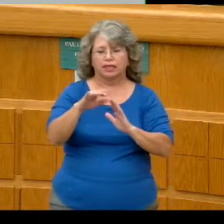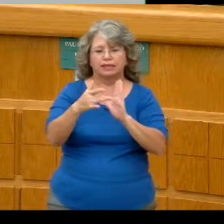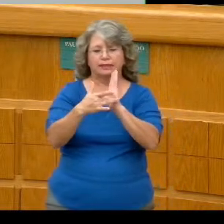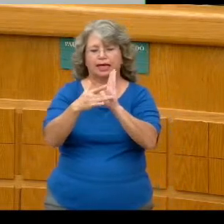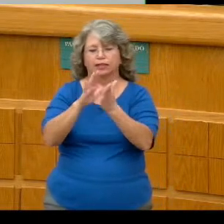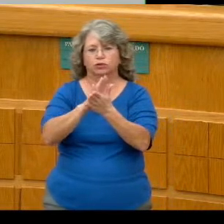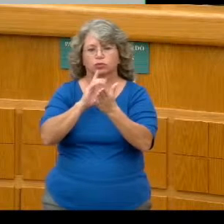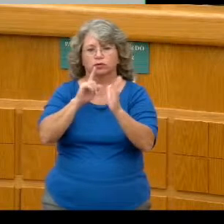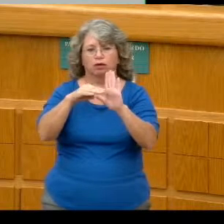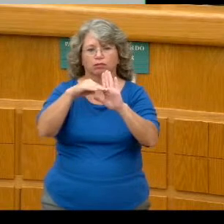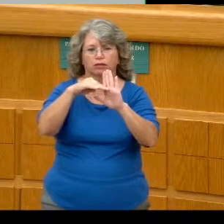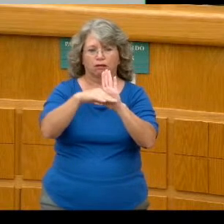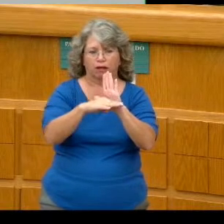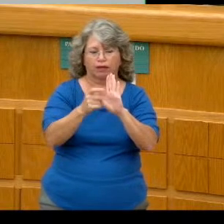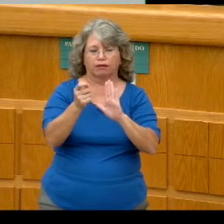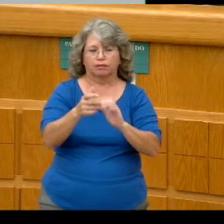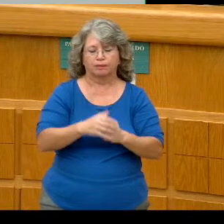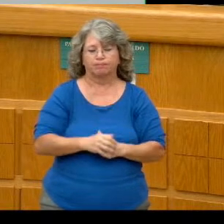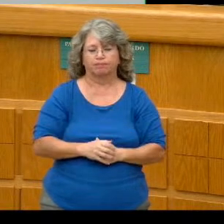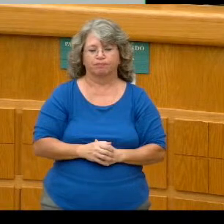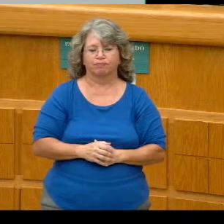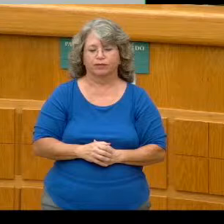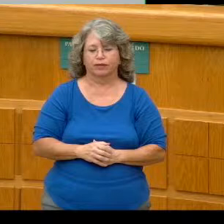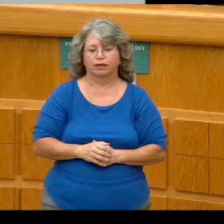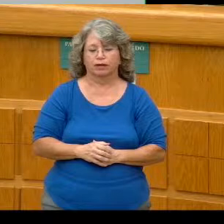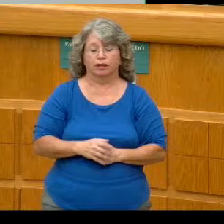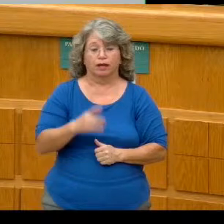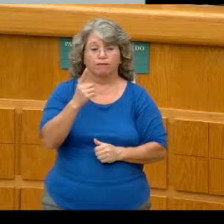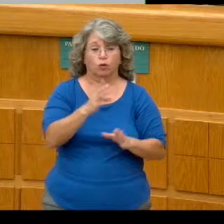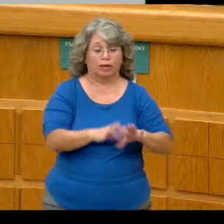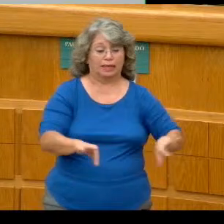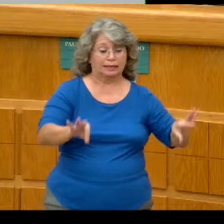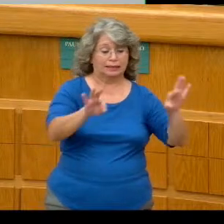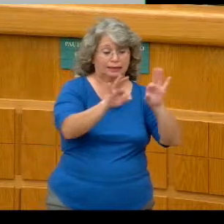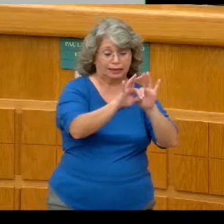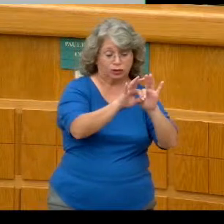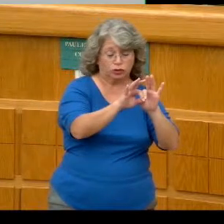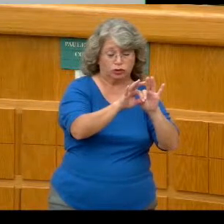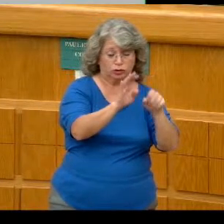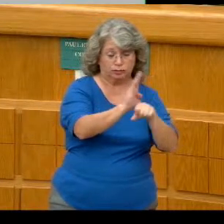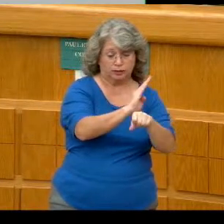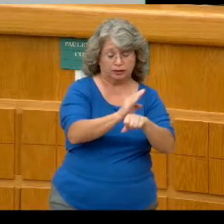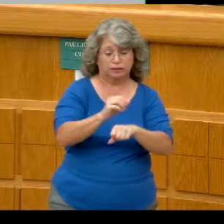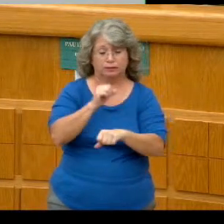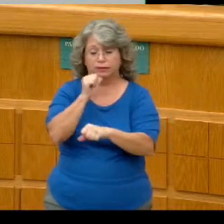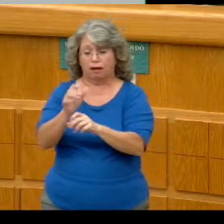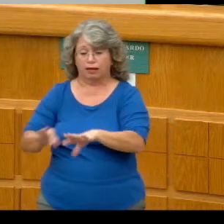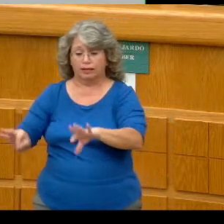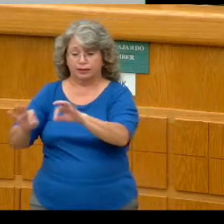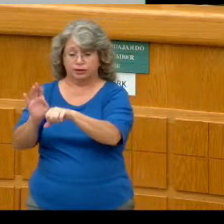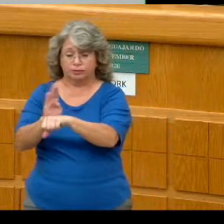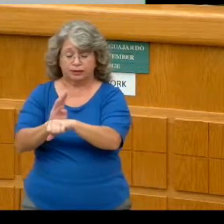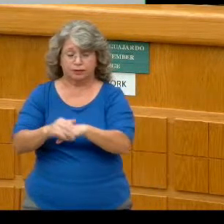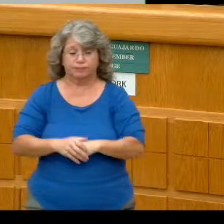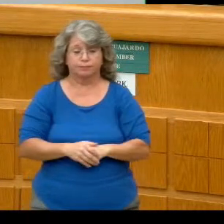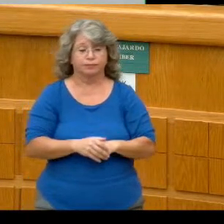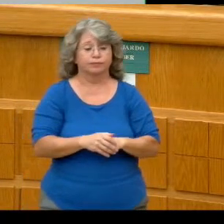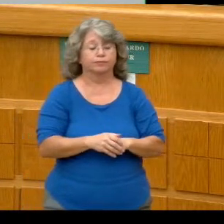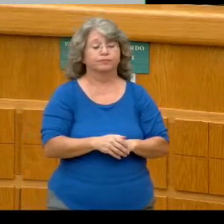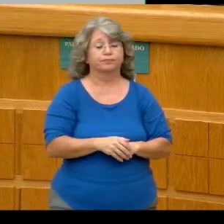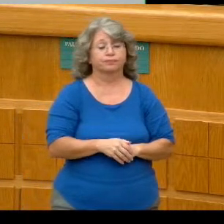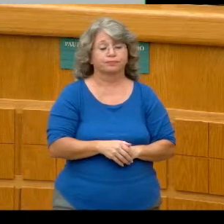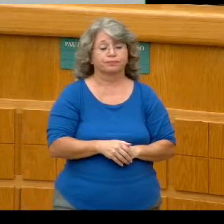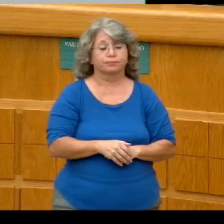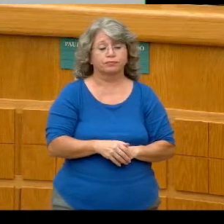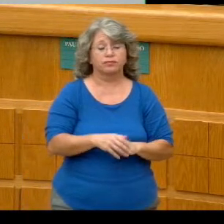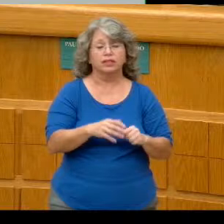bit. Lastly, for essential and non-essential gatherings, it's been a couple weeks since we showed this. There's essentially